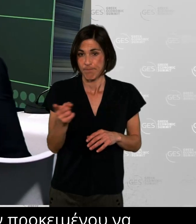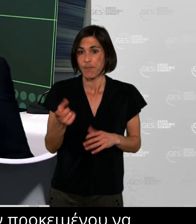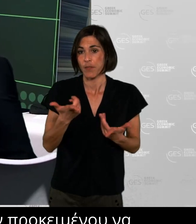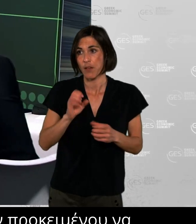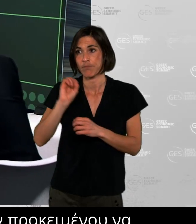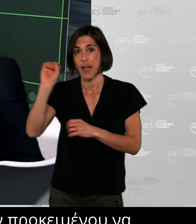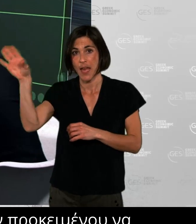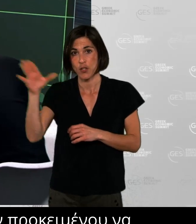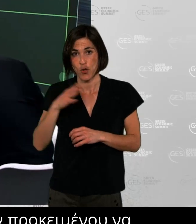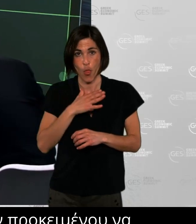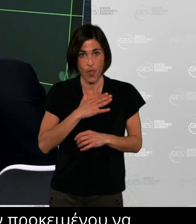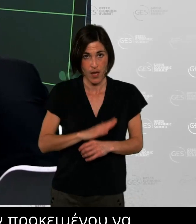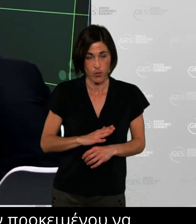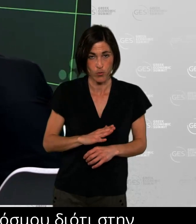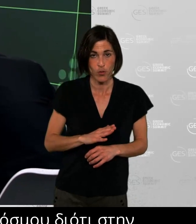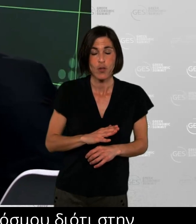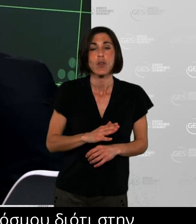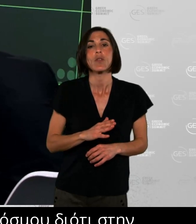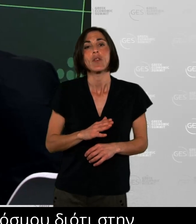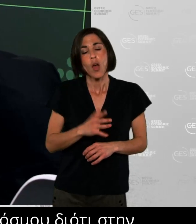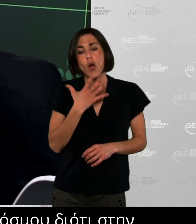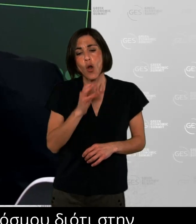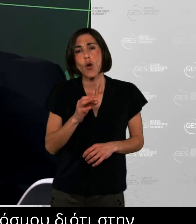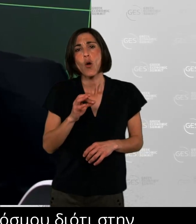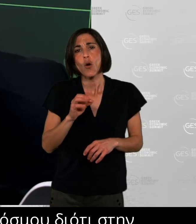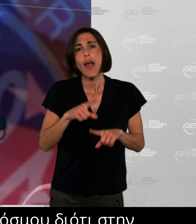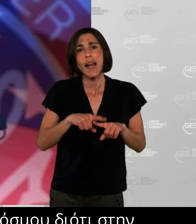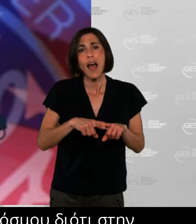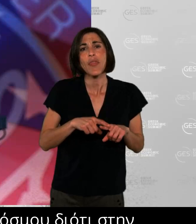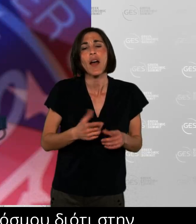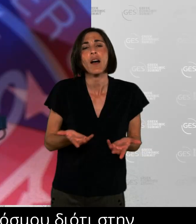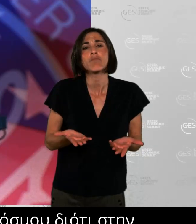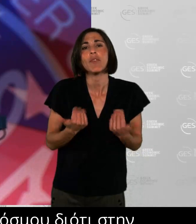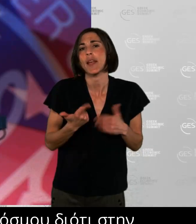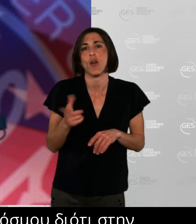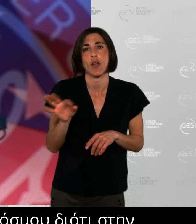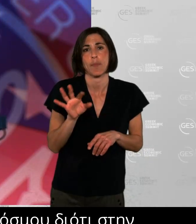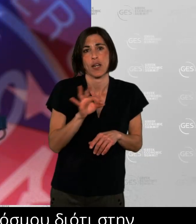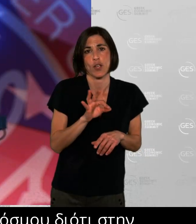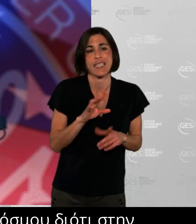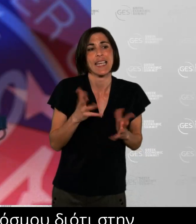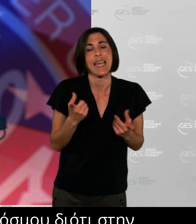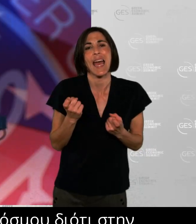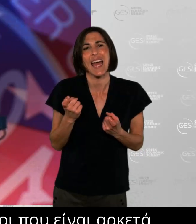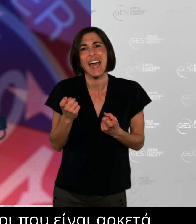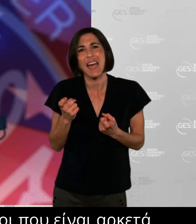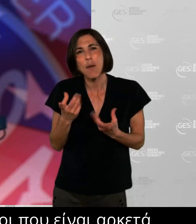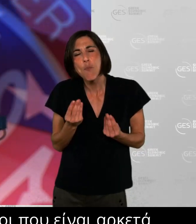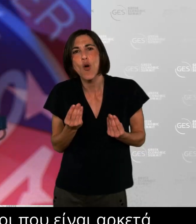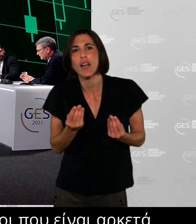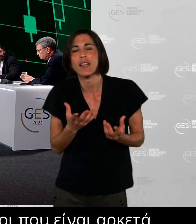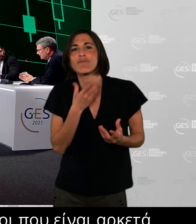that are appealing to the particular aspirations that they have. So again, if you were to take the US model to apply to